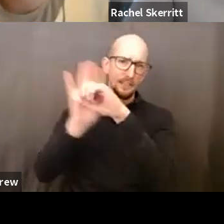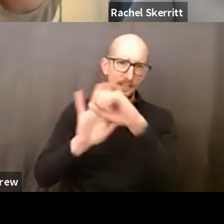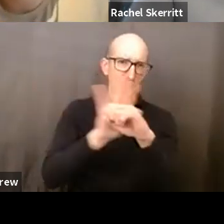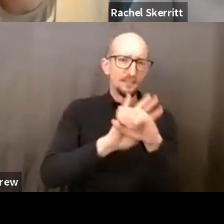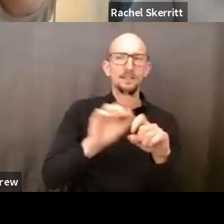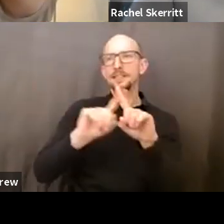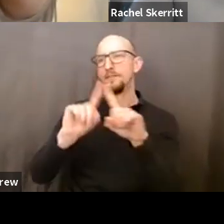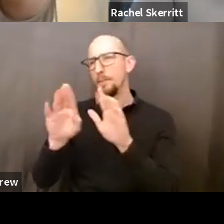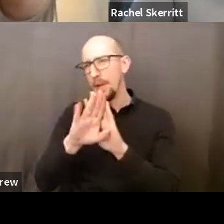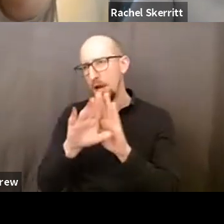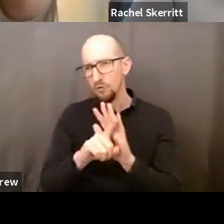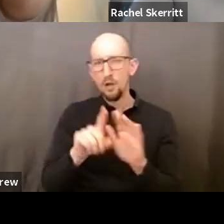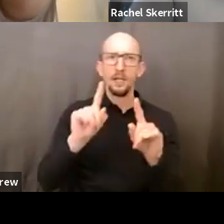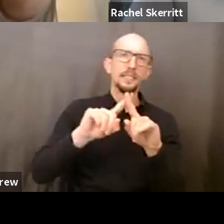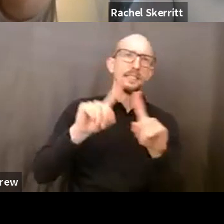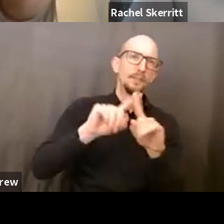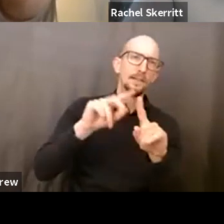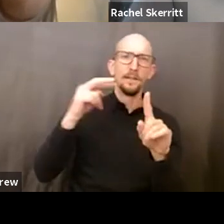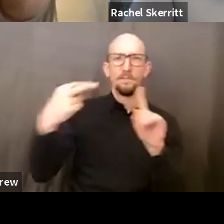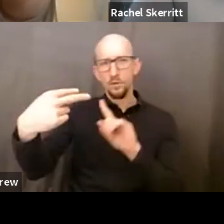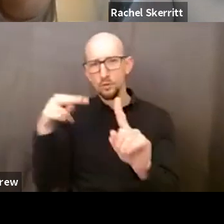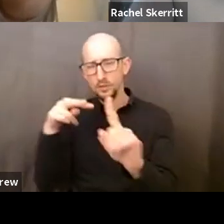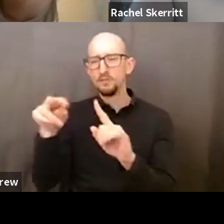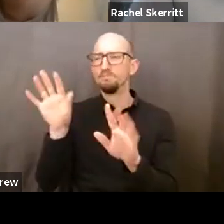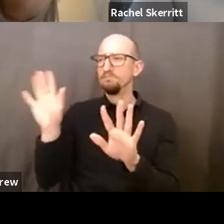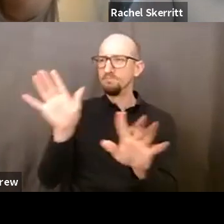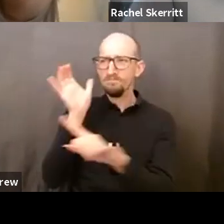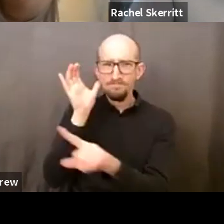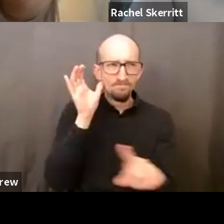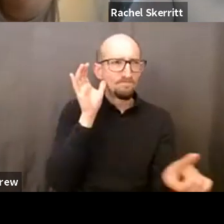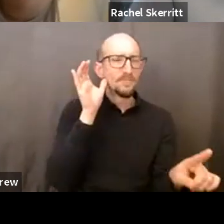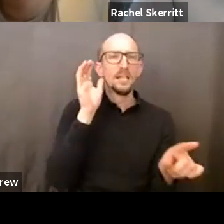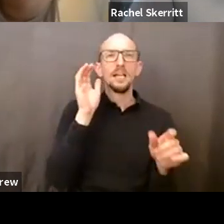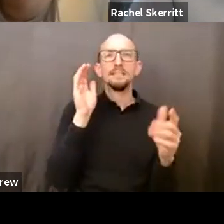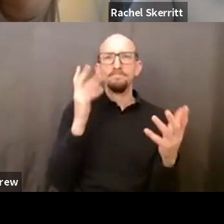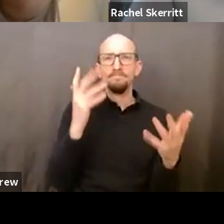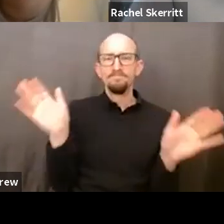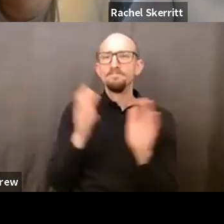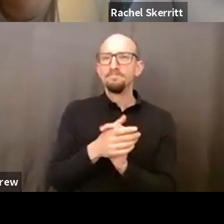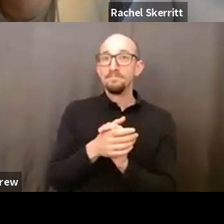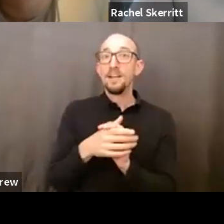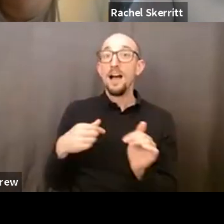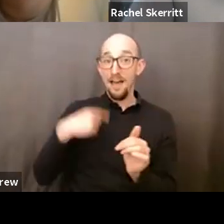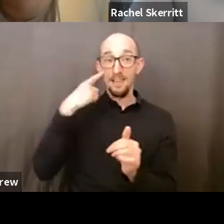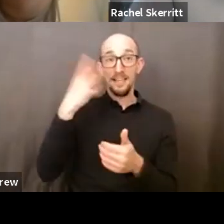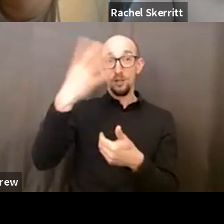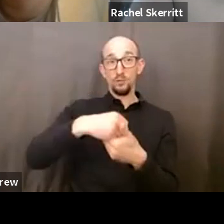backgrounds, and positions on this issue, I think that the inclusion of a lottery